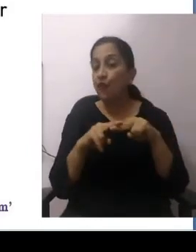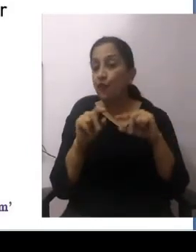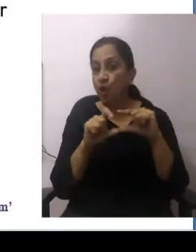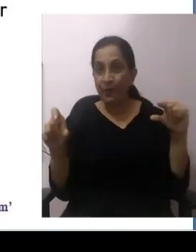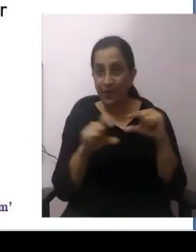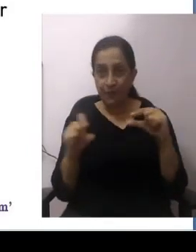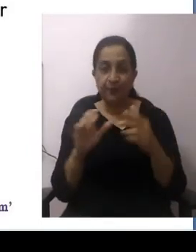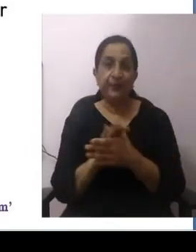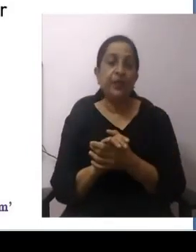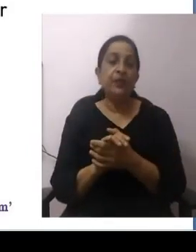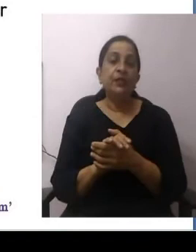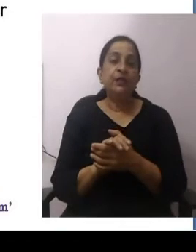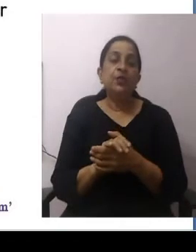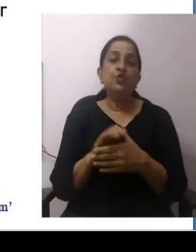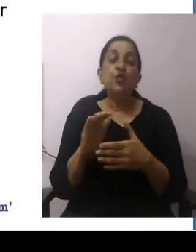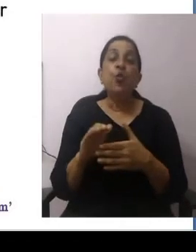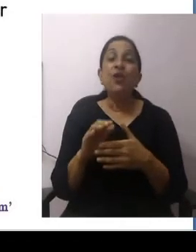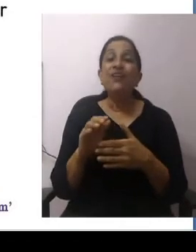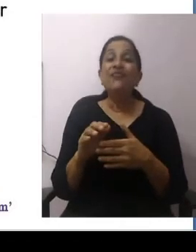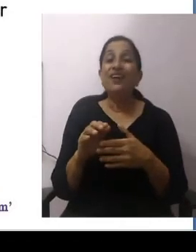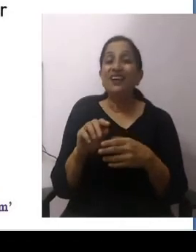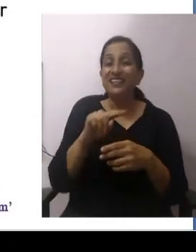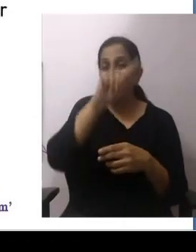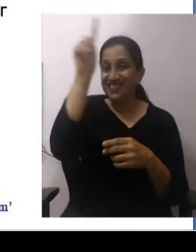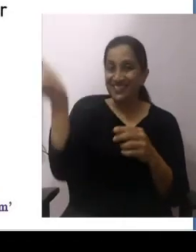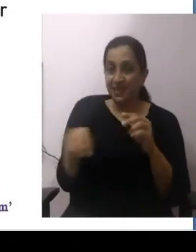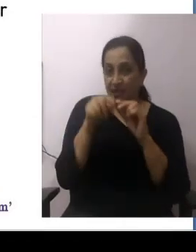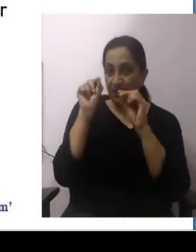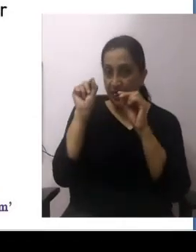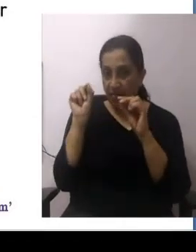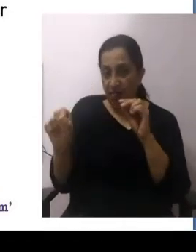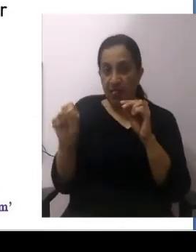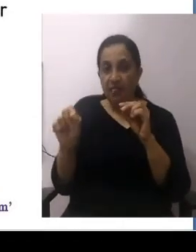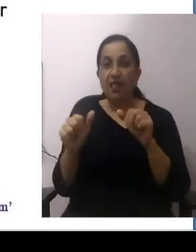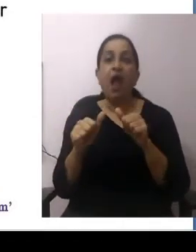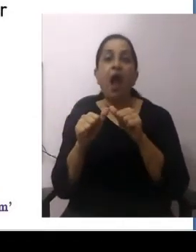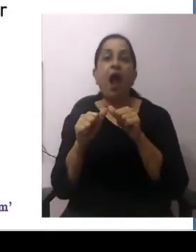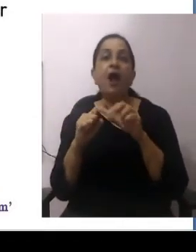ask for a formula of a circle, then it will